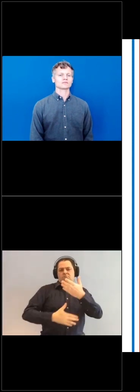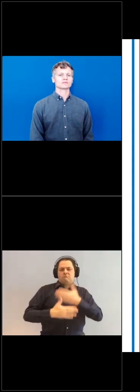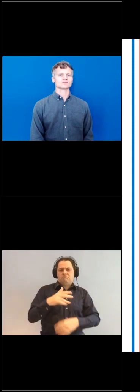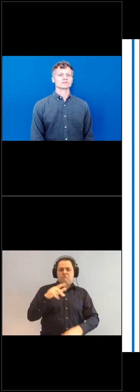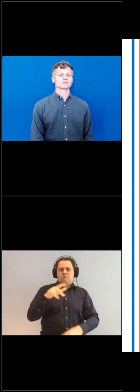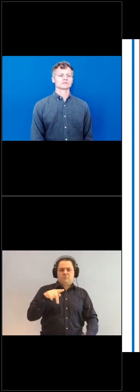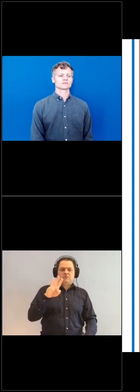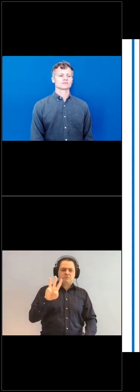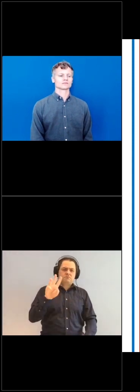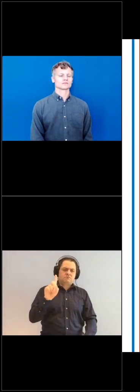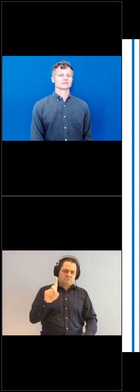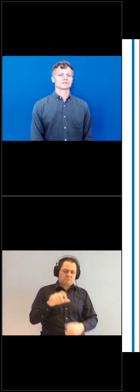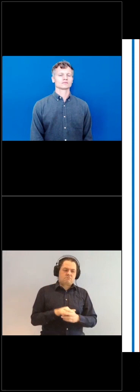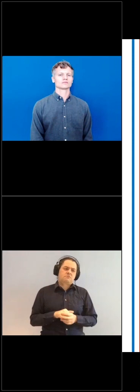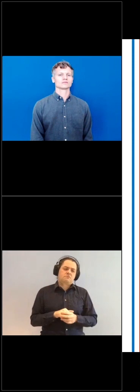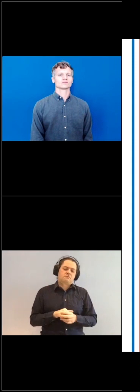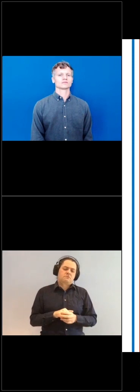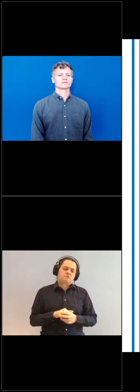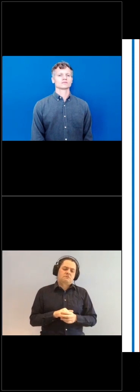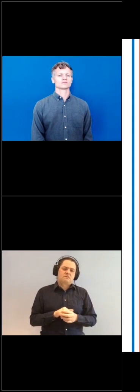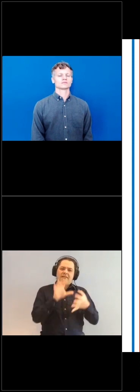by joining with different forums of